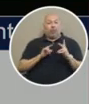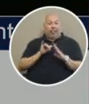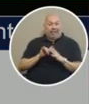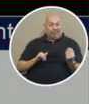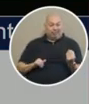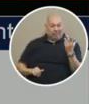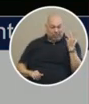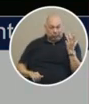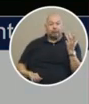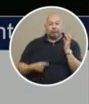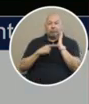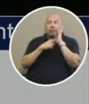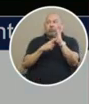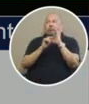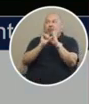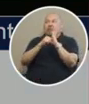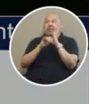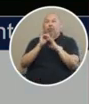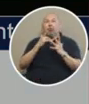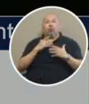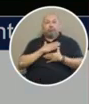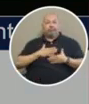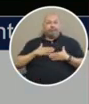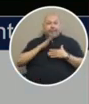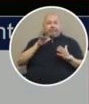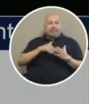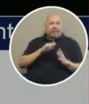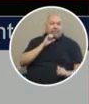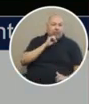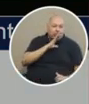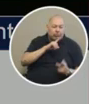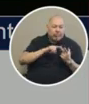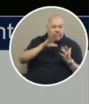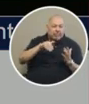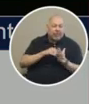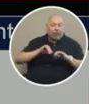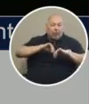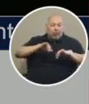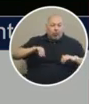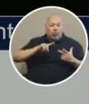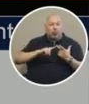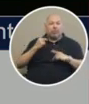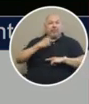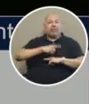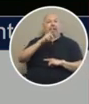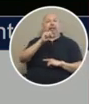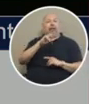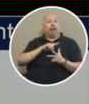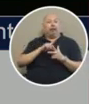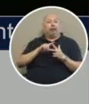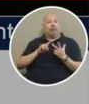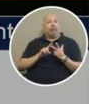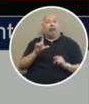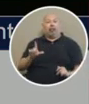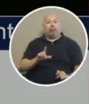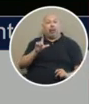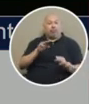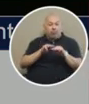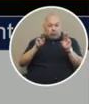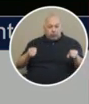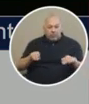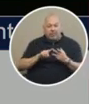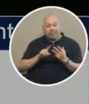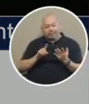here highlights those. So the recreation, senior centers, pools and daycares, the libraries, museums, a